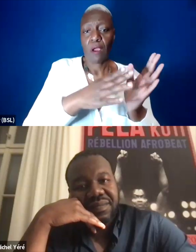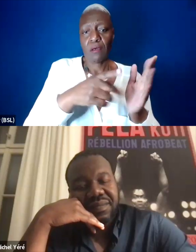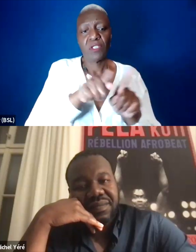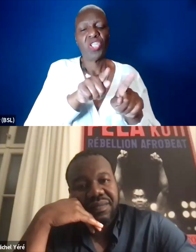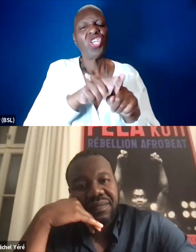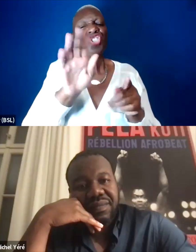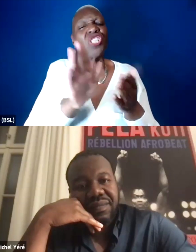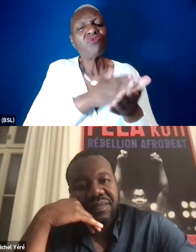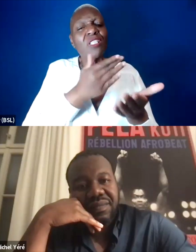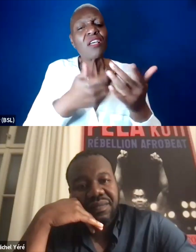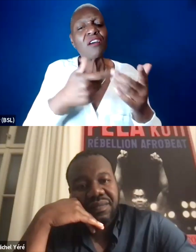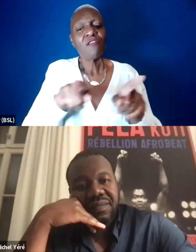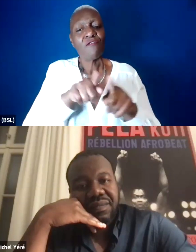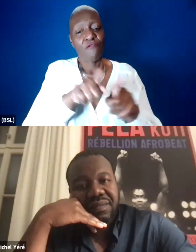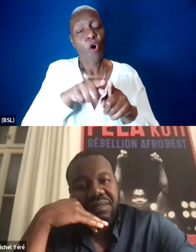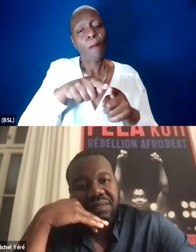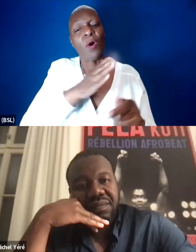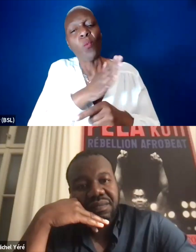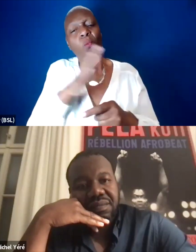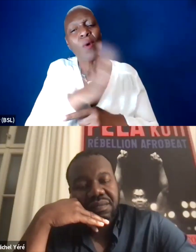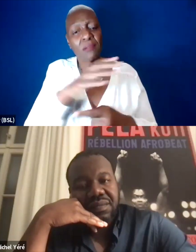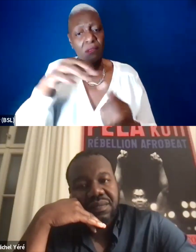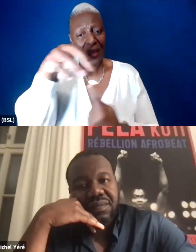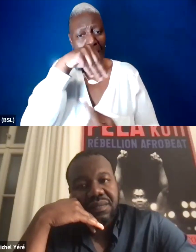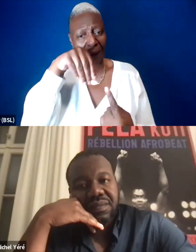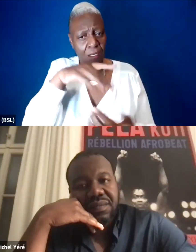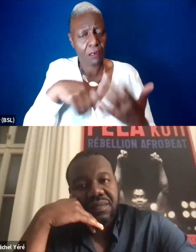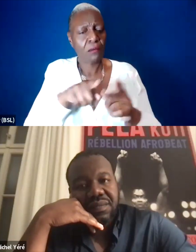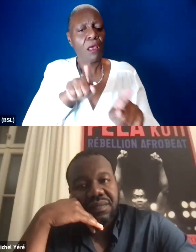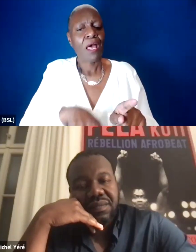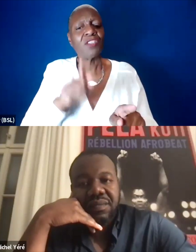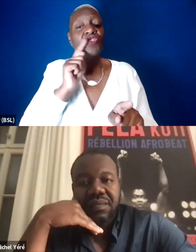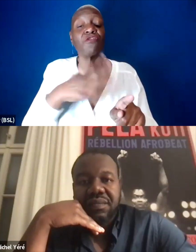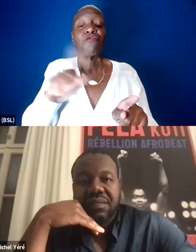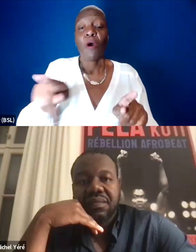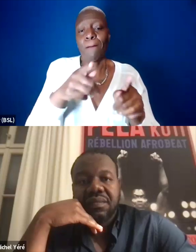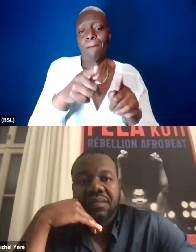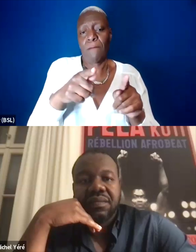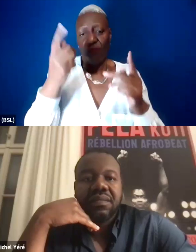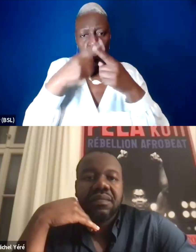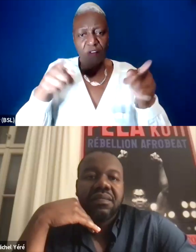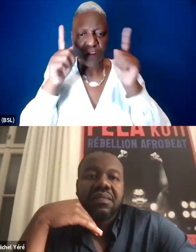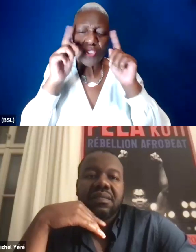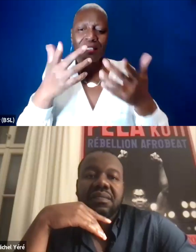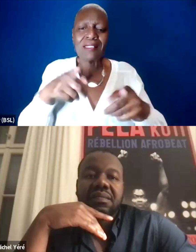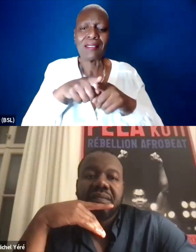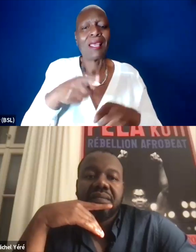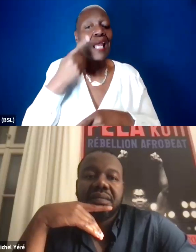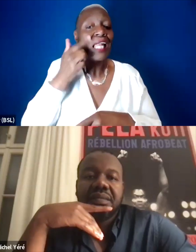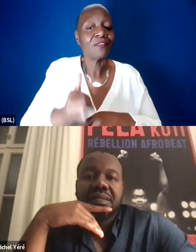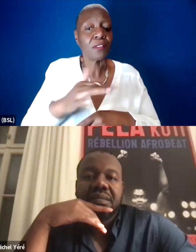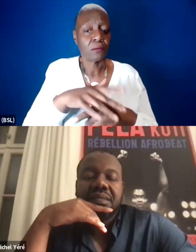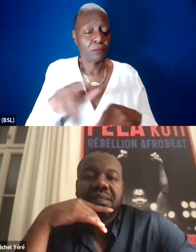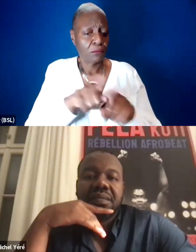literary translator from Western Armenian and a postdoctoral fellow at the University of California. Her research examines Ottoman